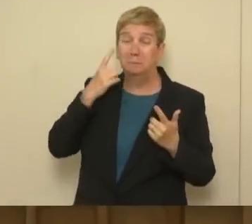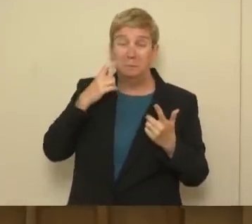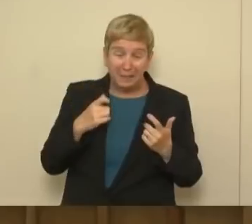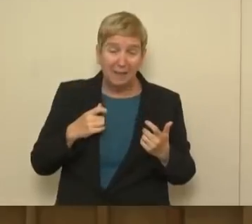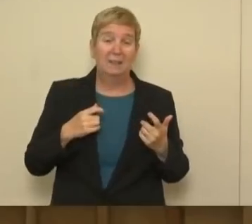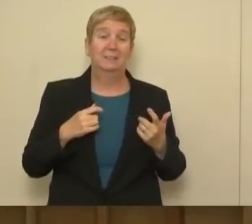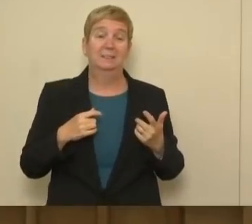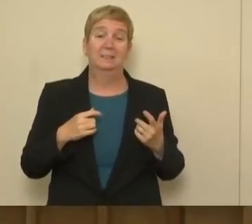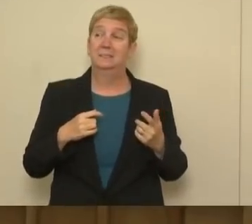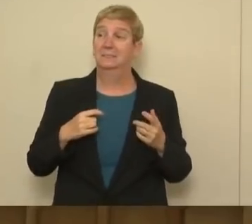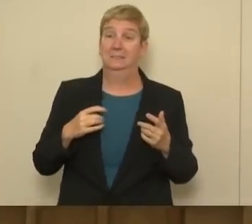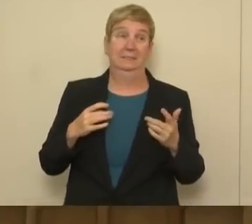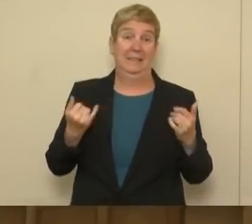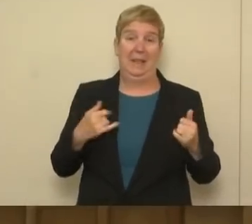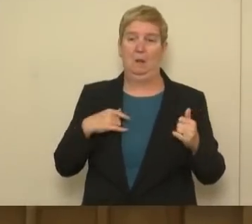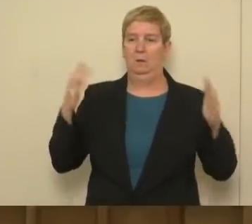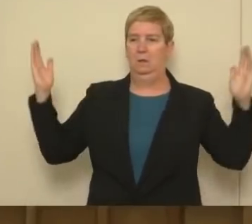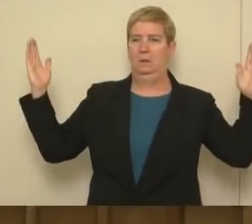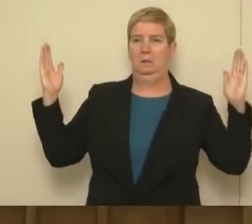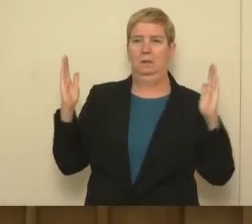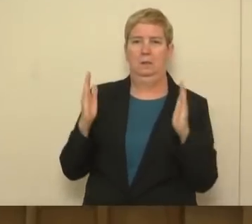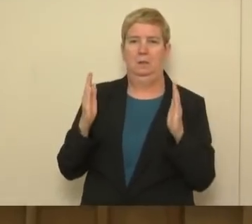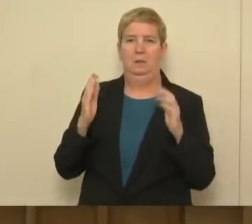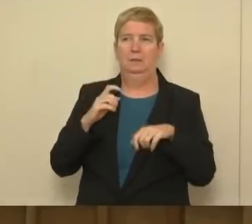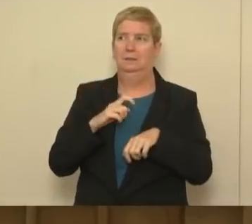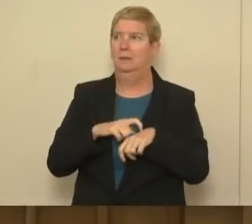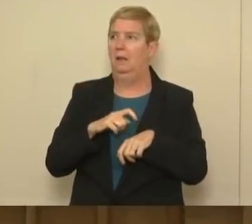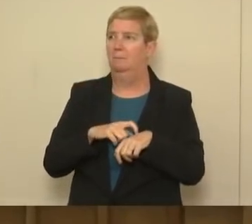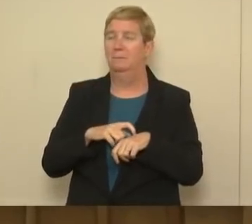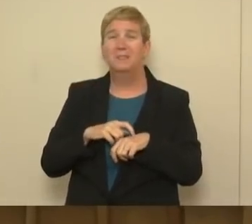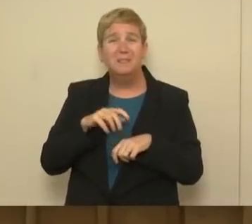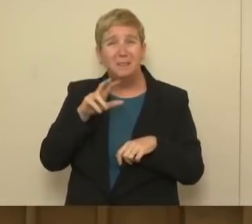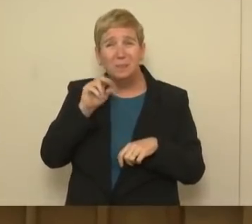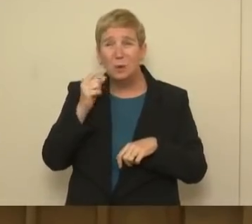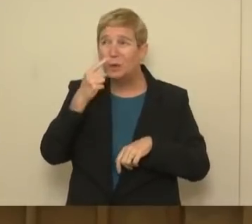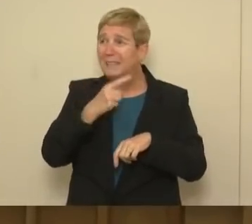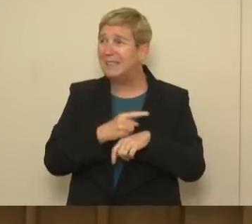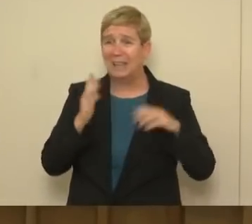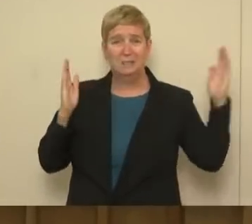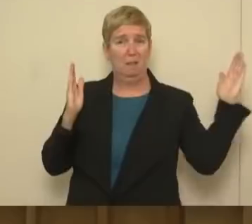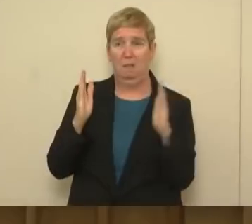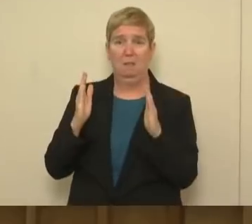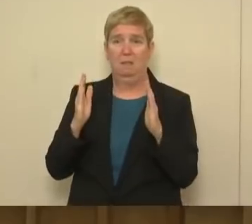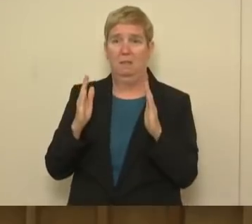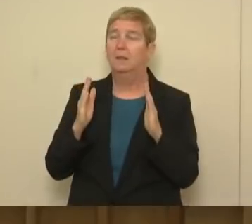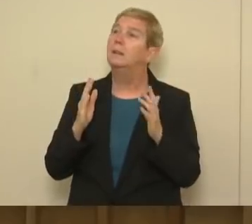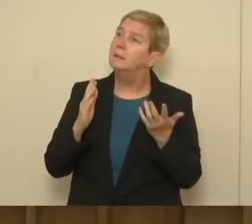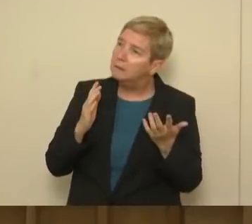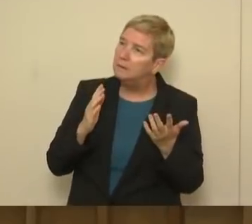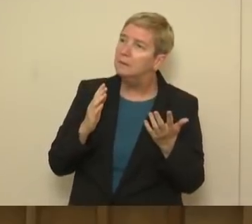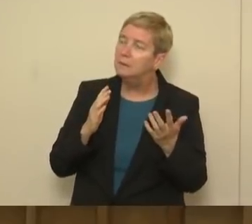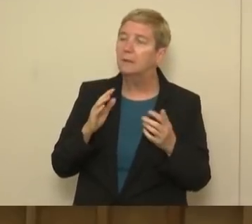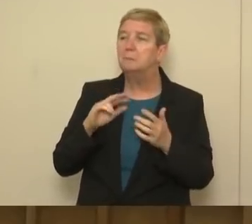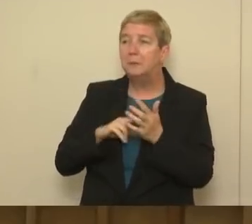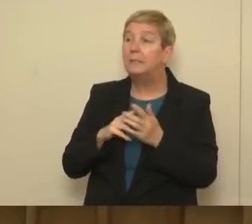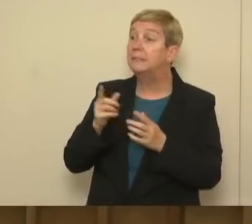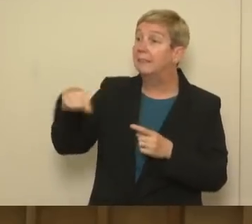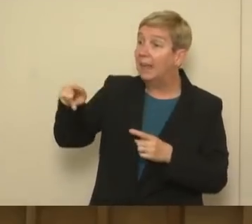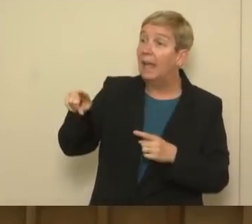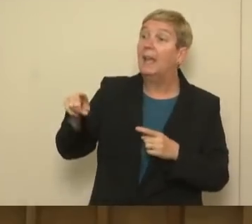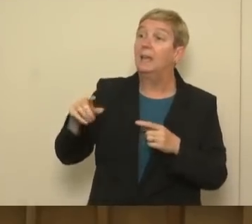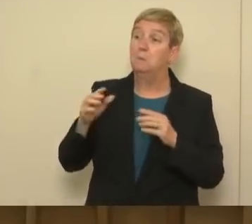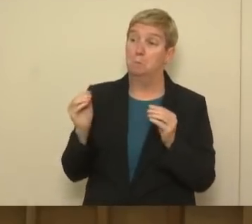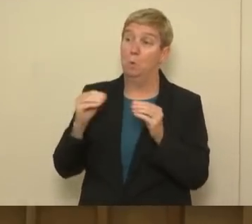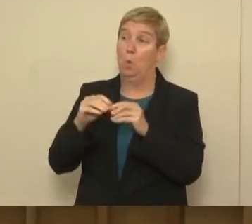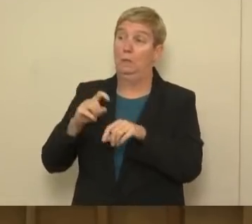that they are abbreviating the census by a whole 30 days. Do I think it's enough? No. Do I think that that they